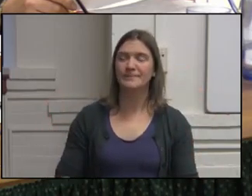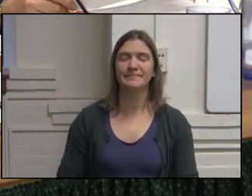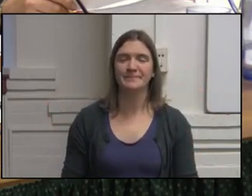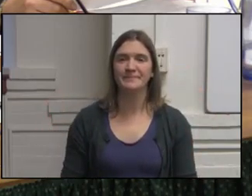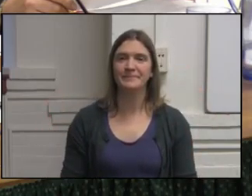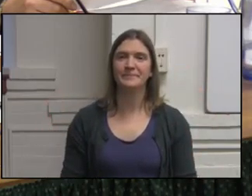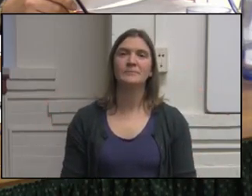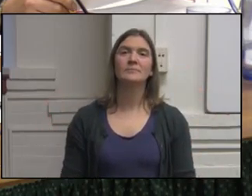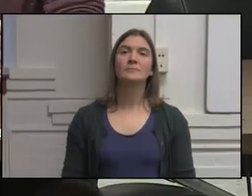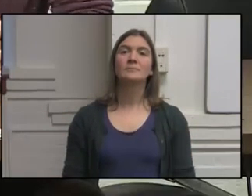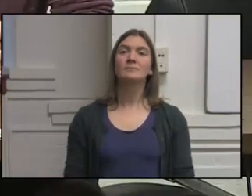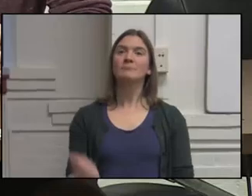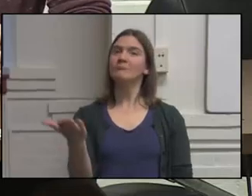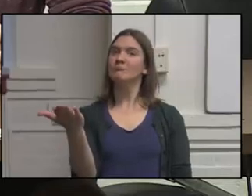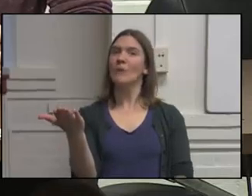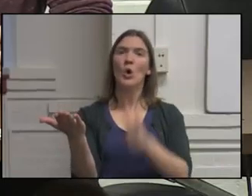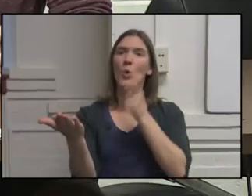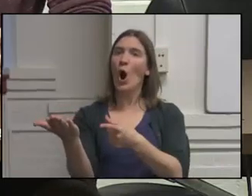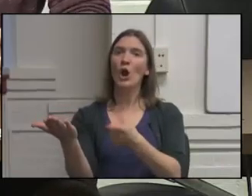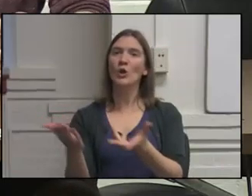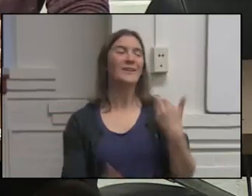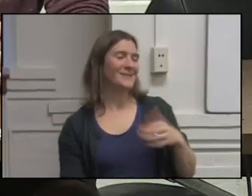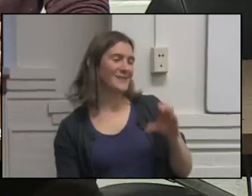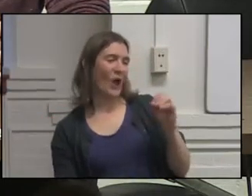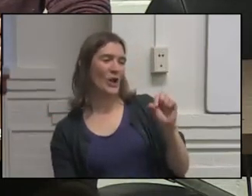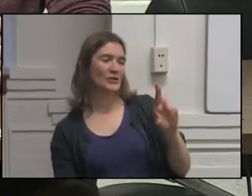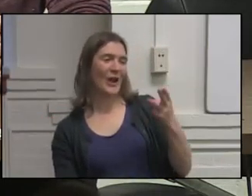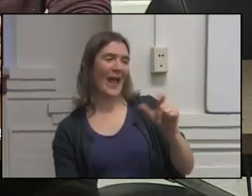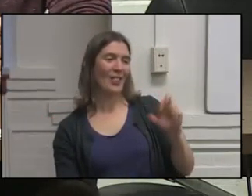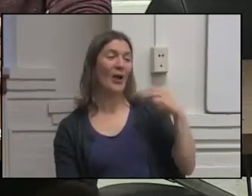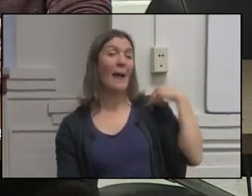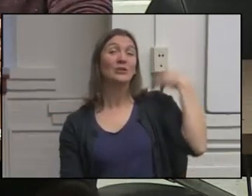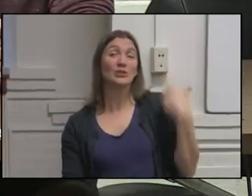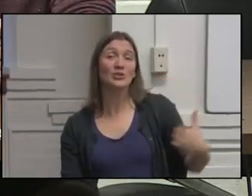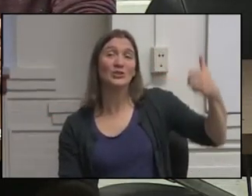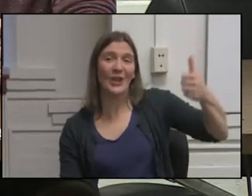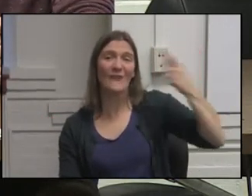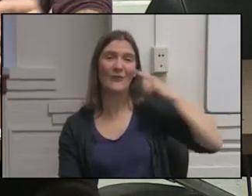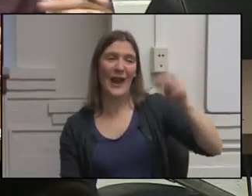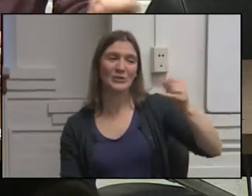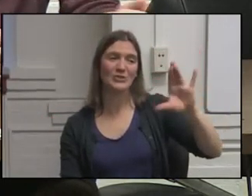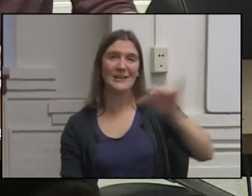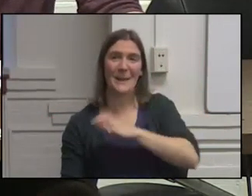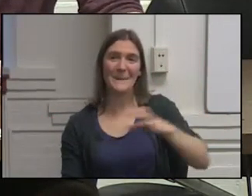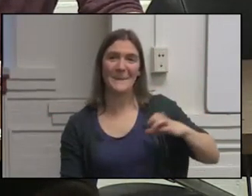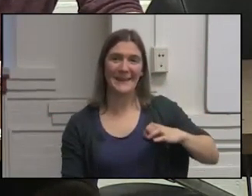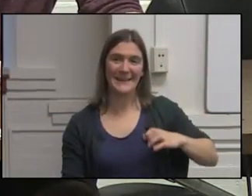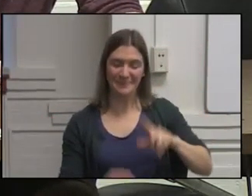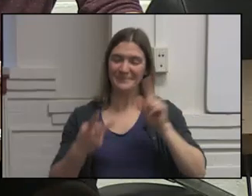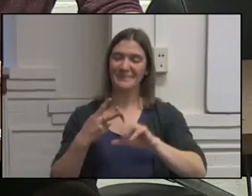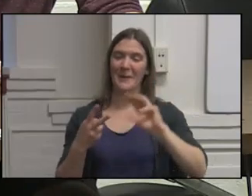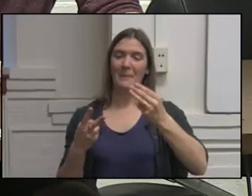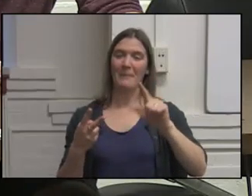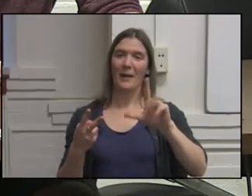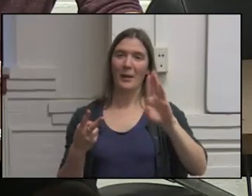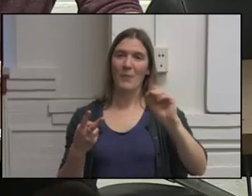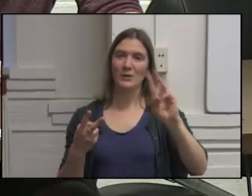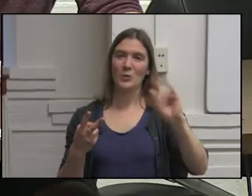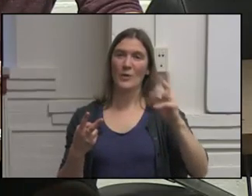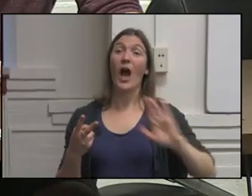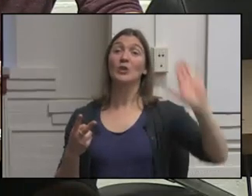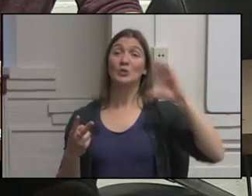why David might have invited you up? Yeah, I'm Oscar Heller, Chair of the Energy Committee. Michael Bosworth, I used to be